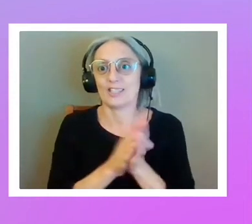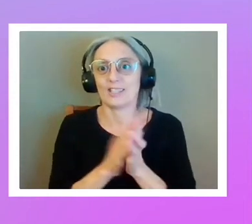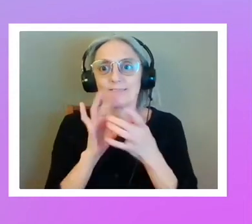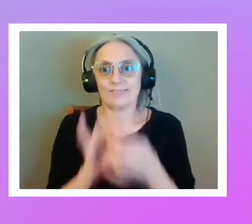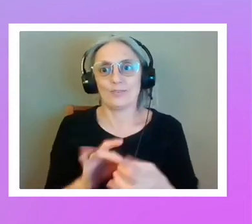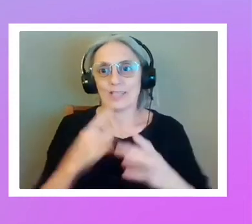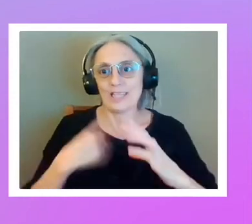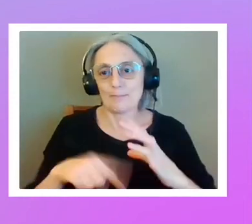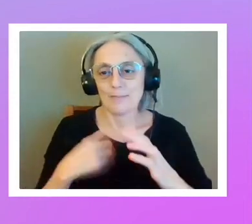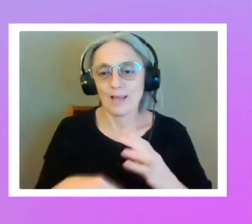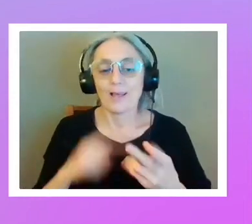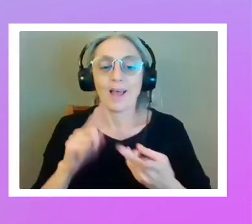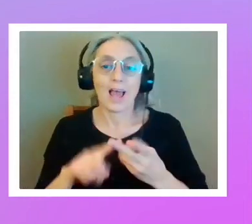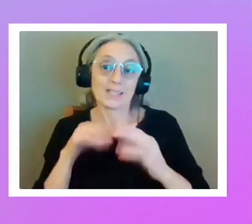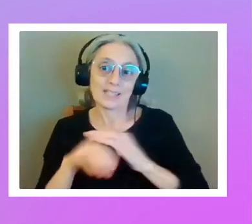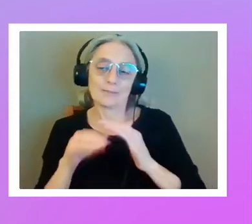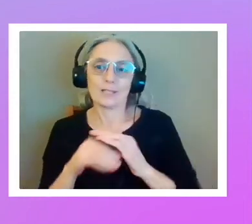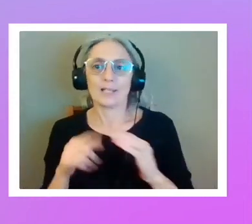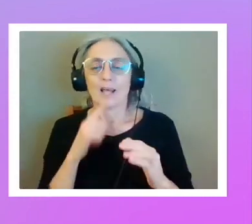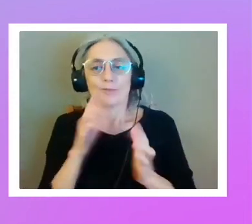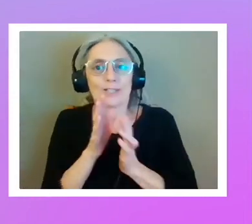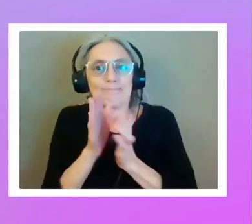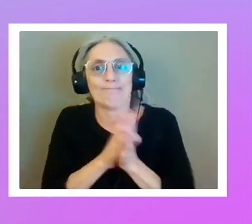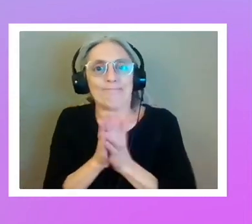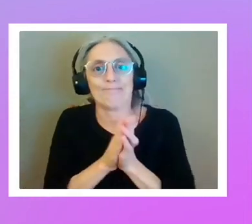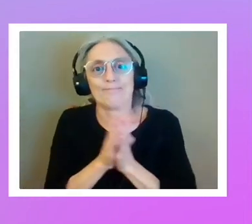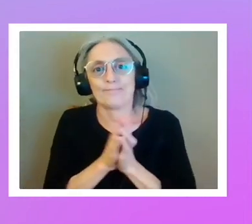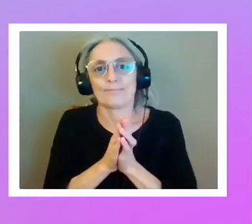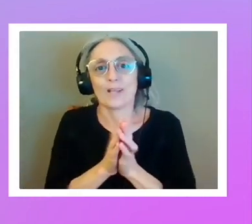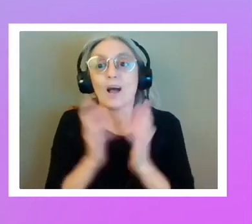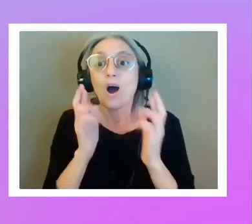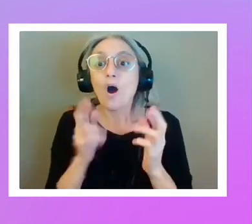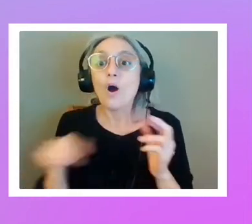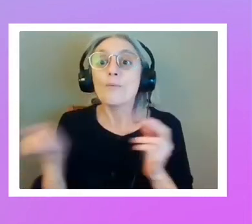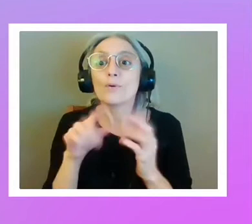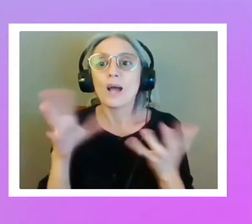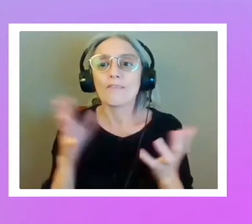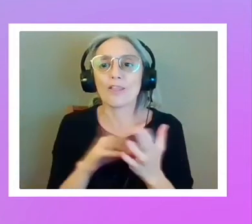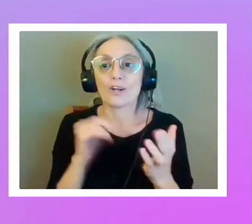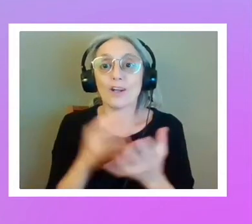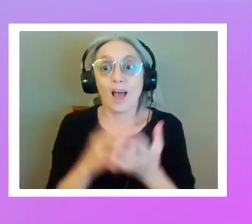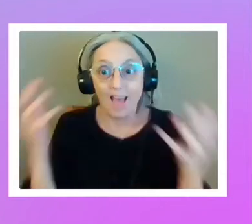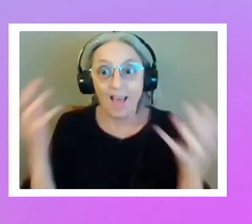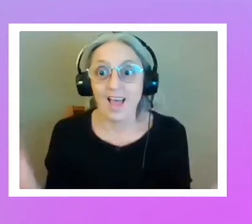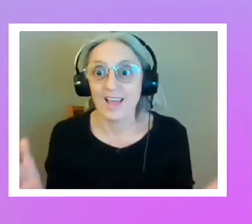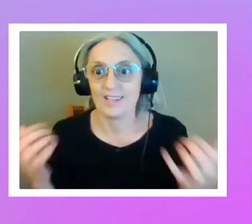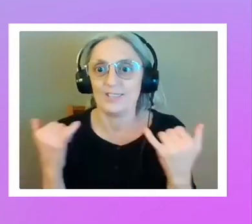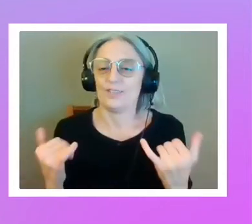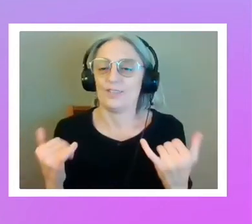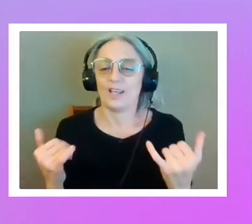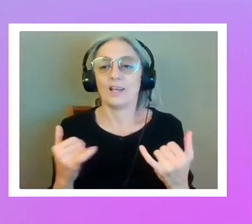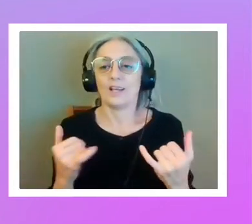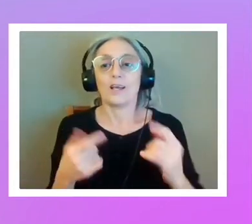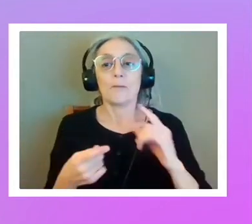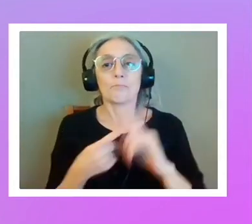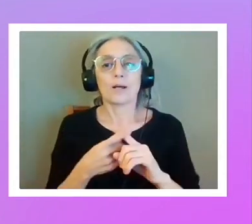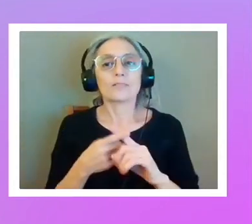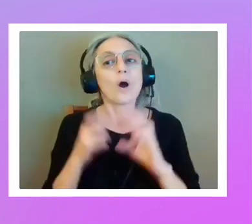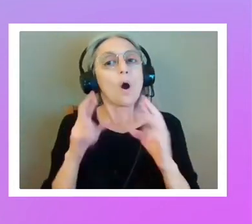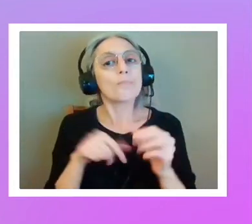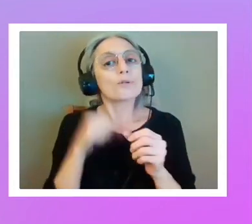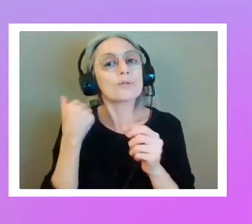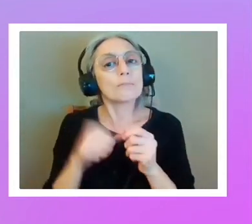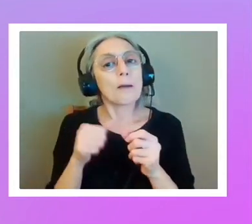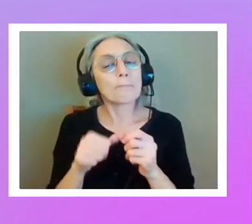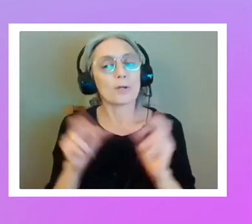as accessibility. And I hope that you have learned so much, but I hope that you take home the buying power